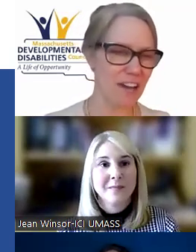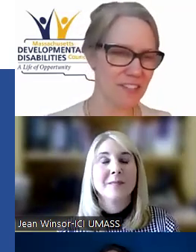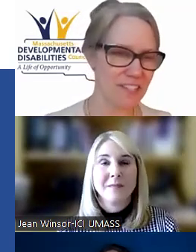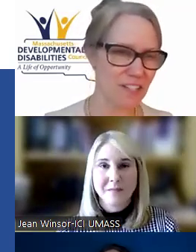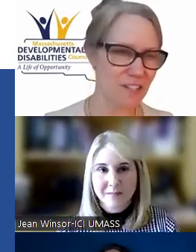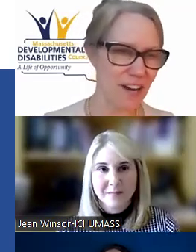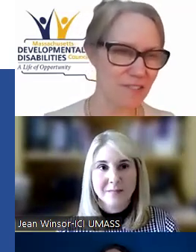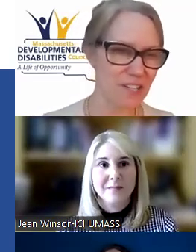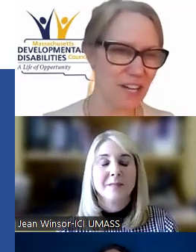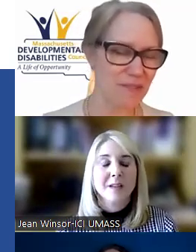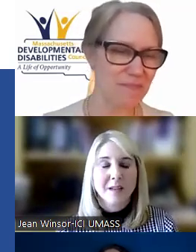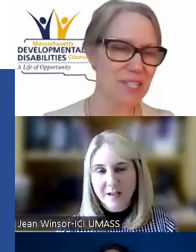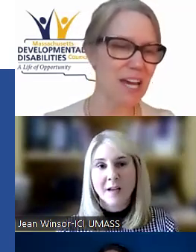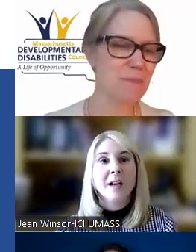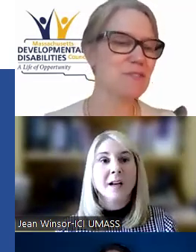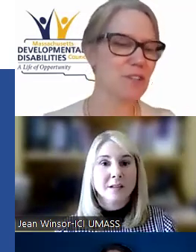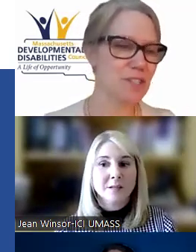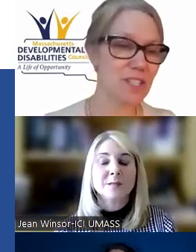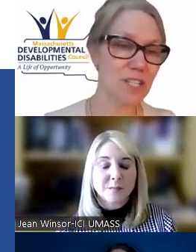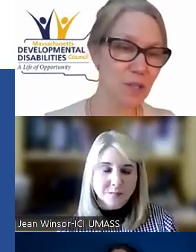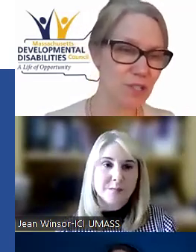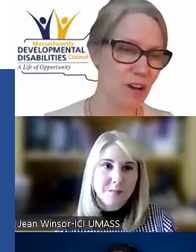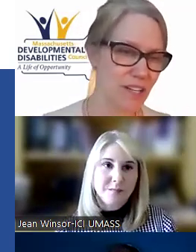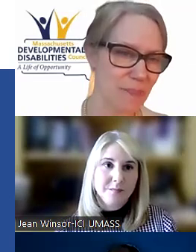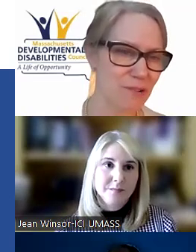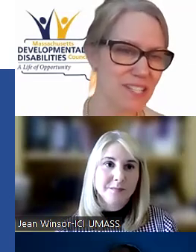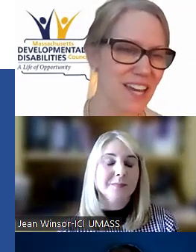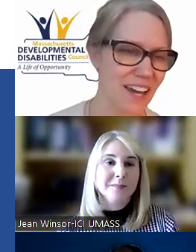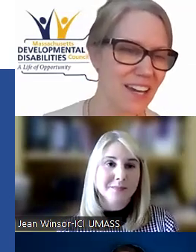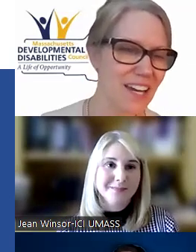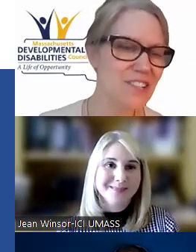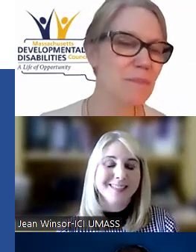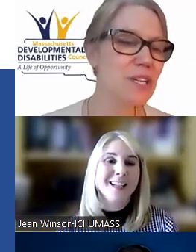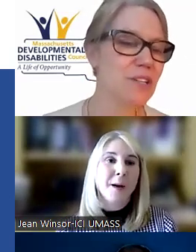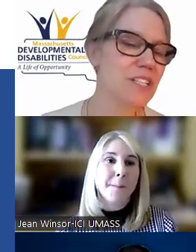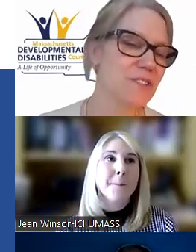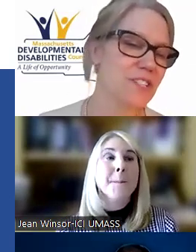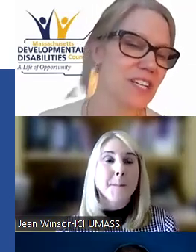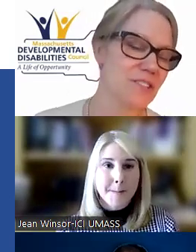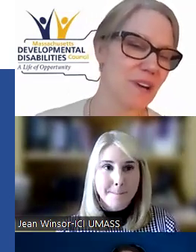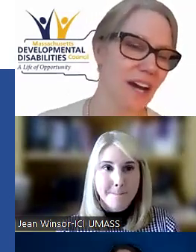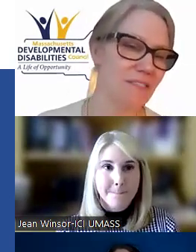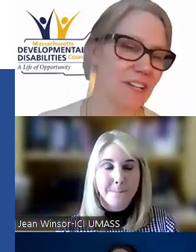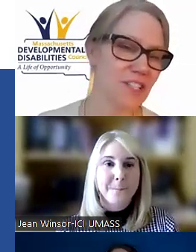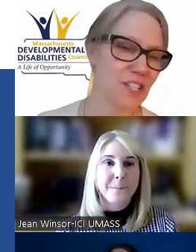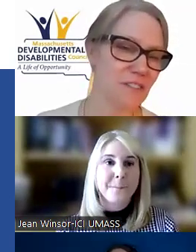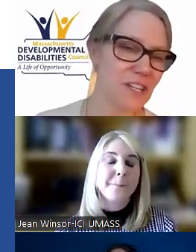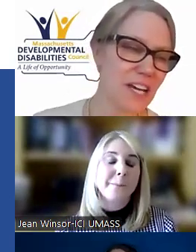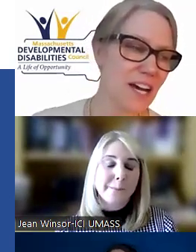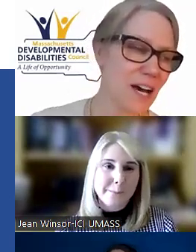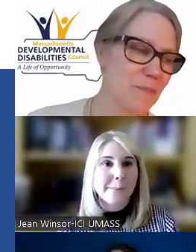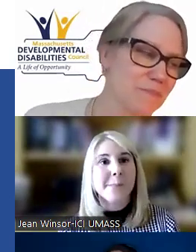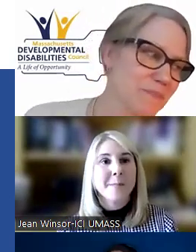of advocacy around the types of services that you were talking about today. So I'm curious, for states who have